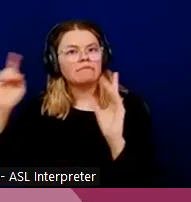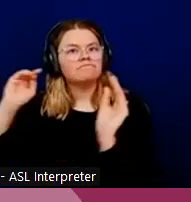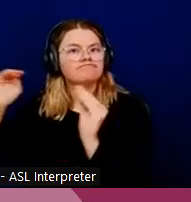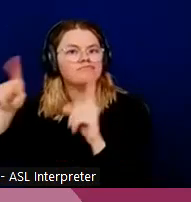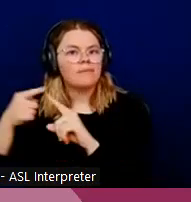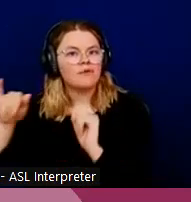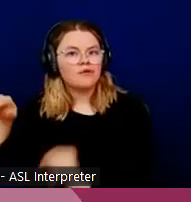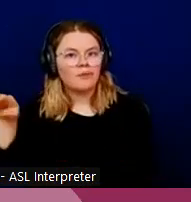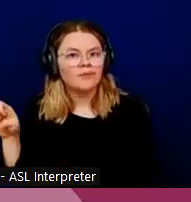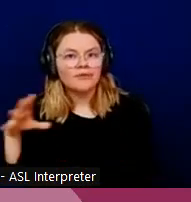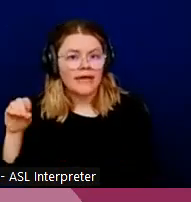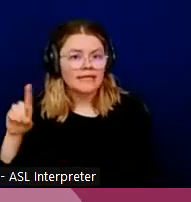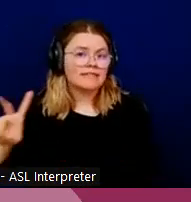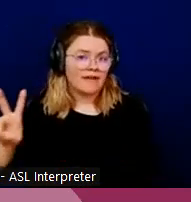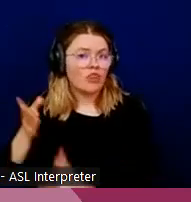within their music.